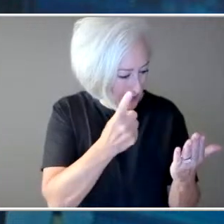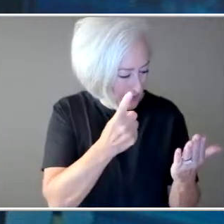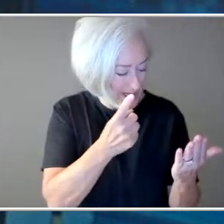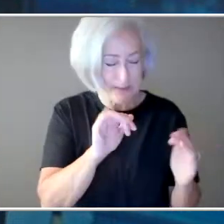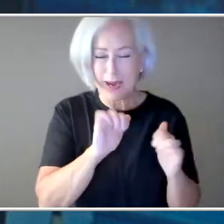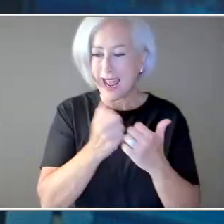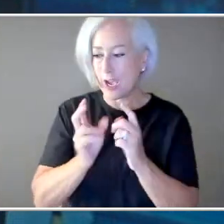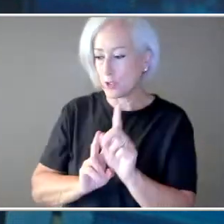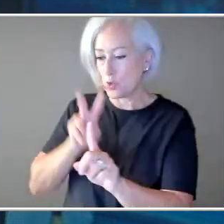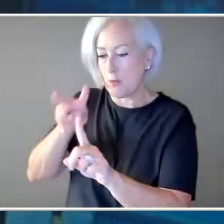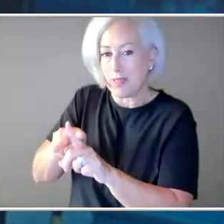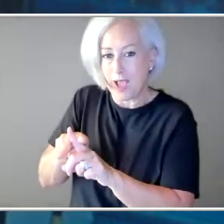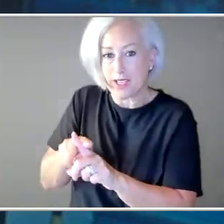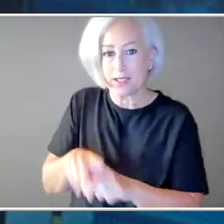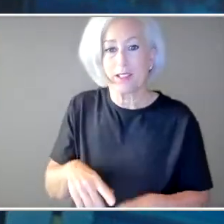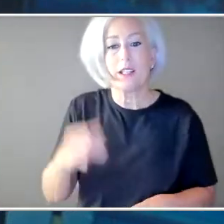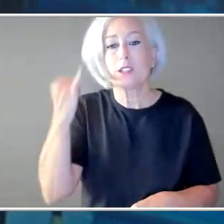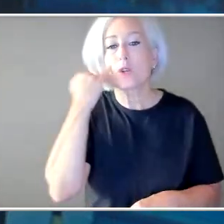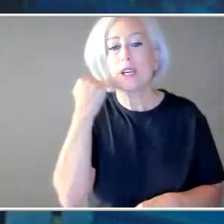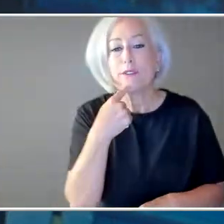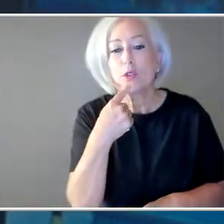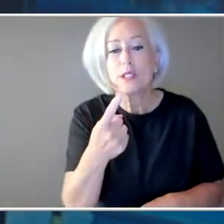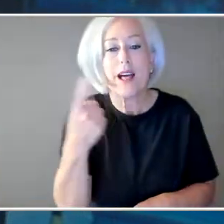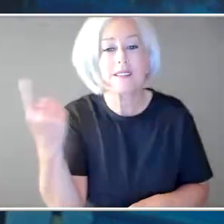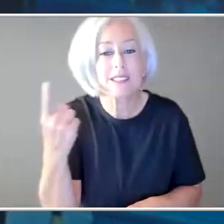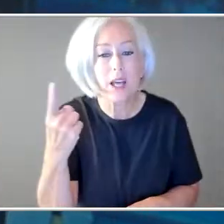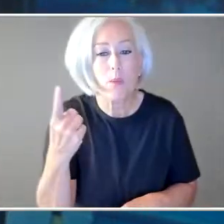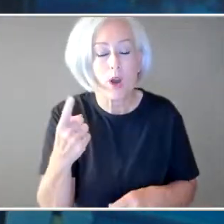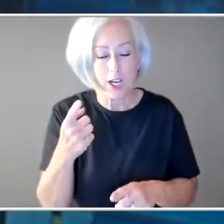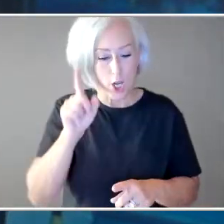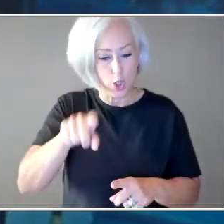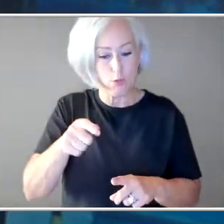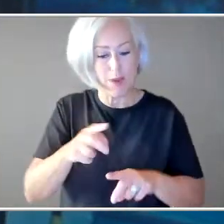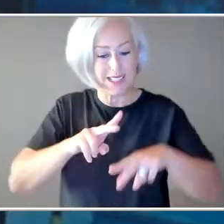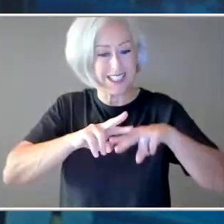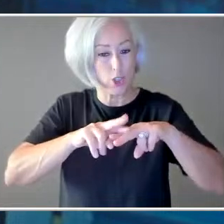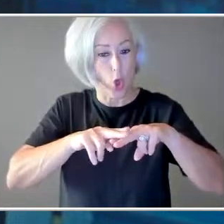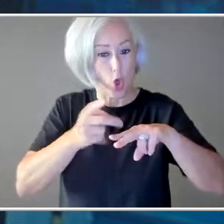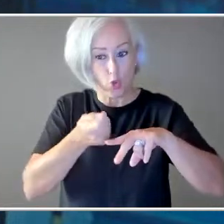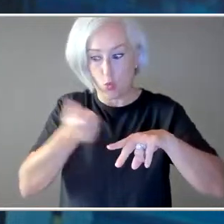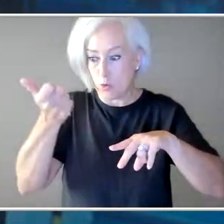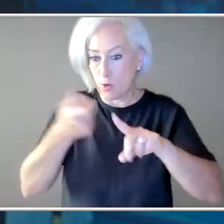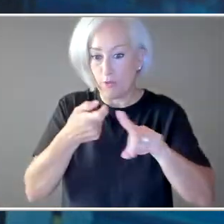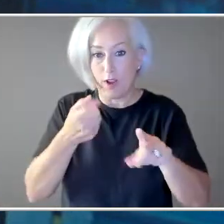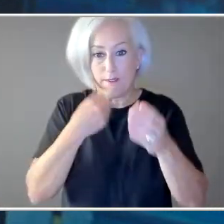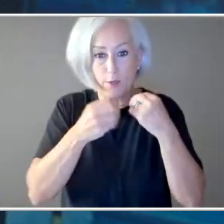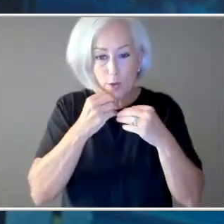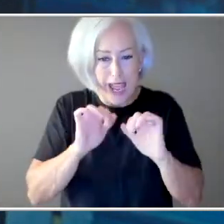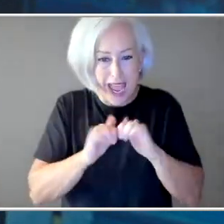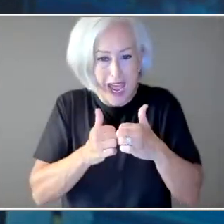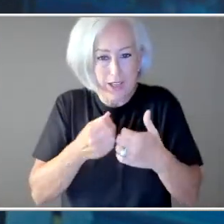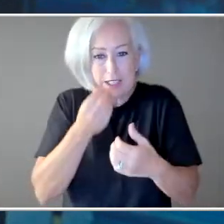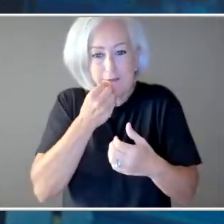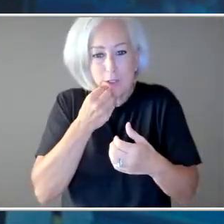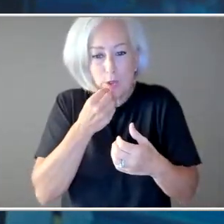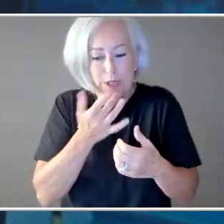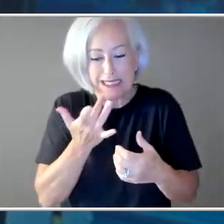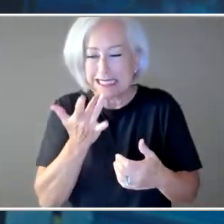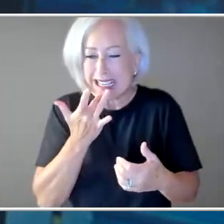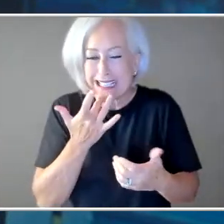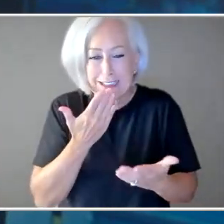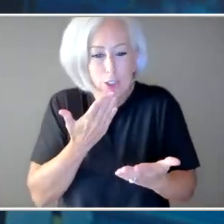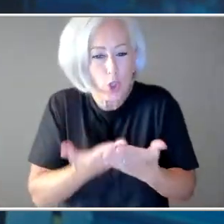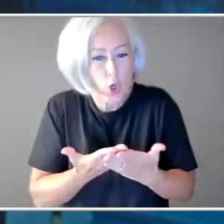take salt out of your diet, but what do you actually do? How do you actually make your food taste good? Yeah, You know? yeah. Or if you have